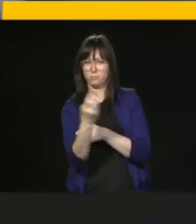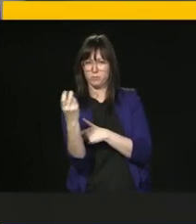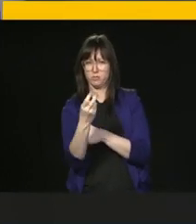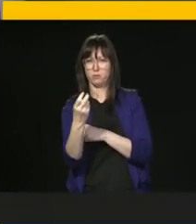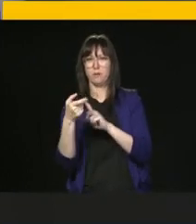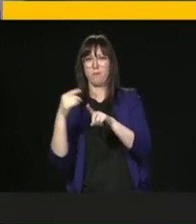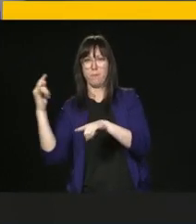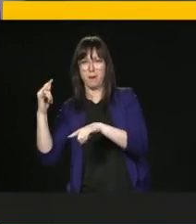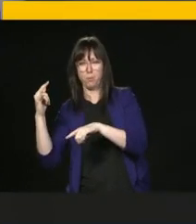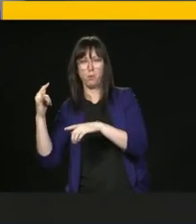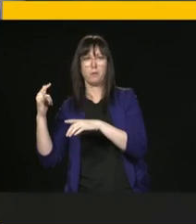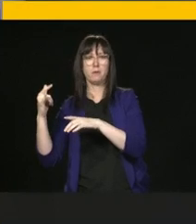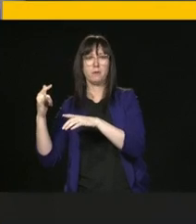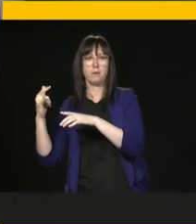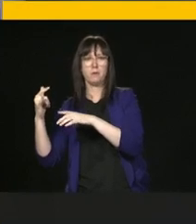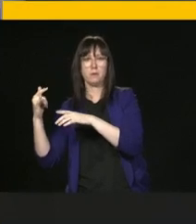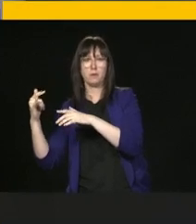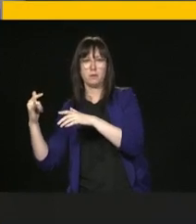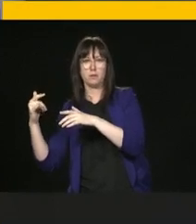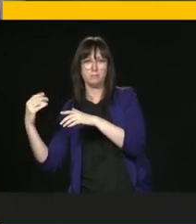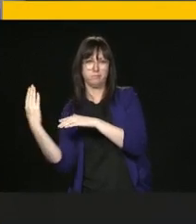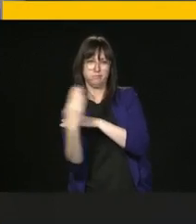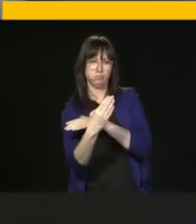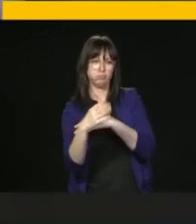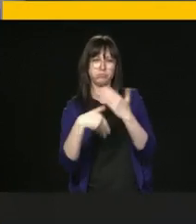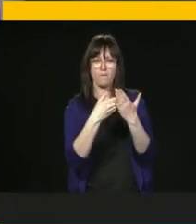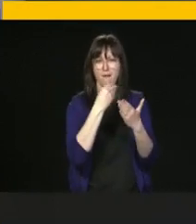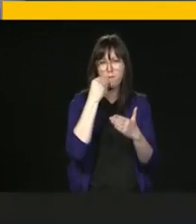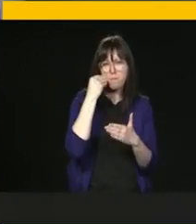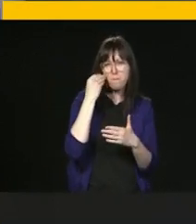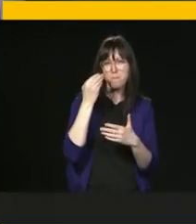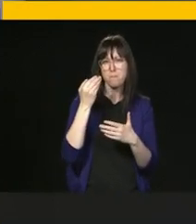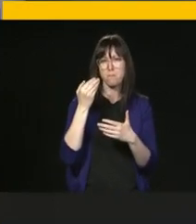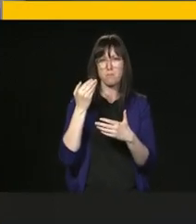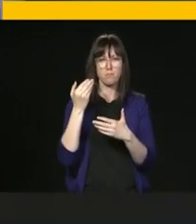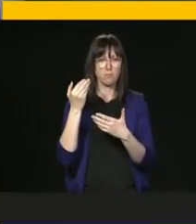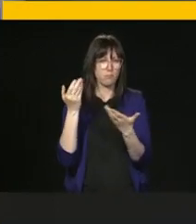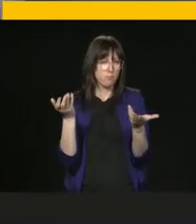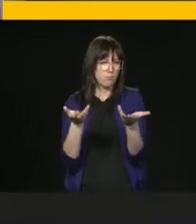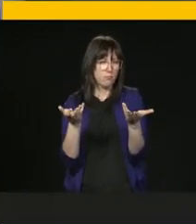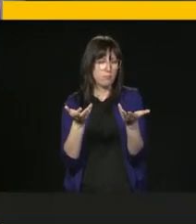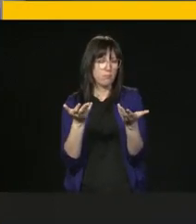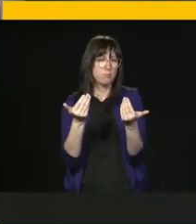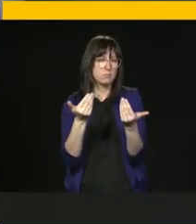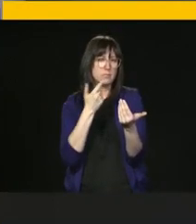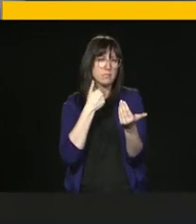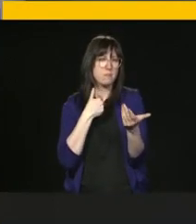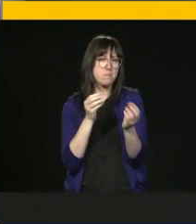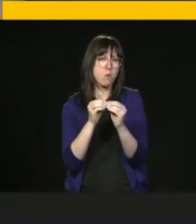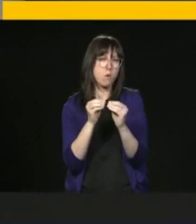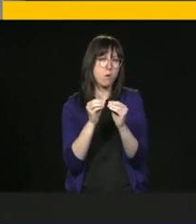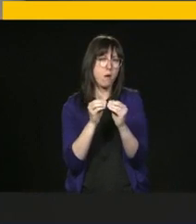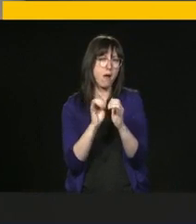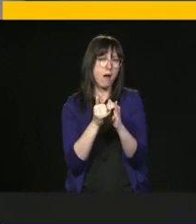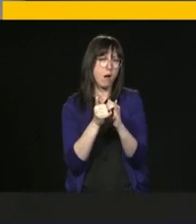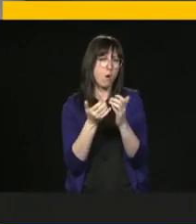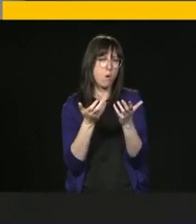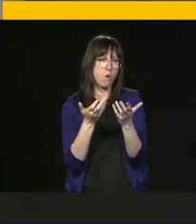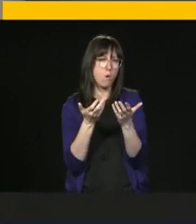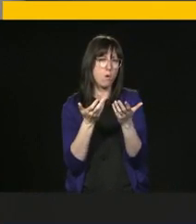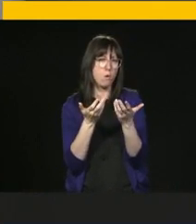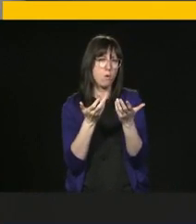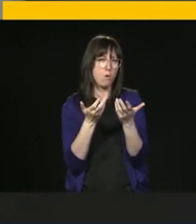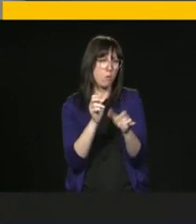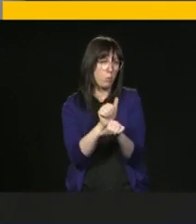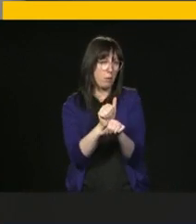from different places. Can you give us more details how does it work? How would you put that